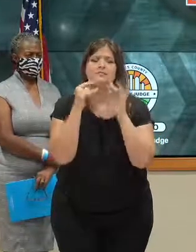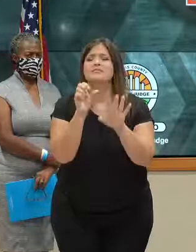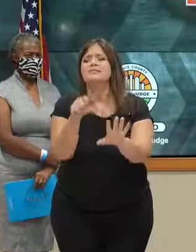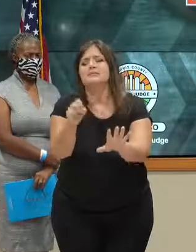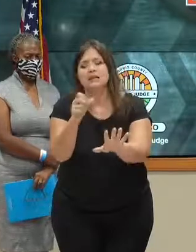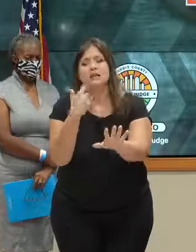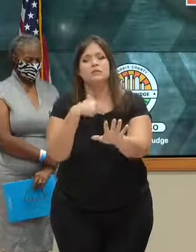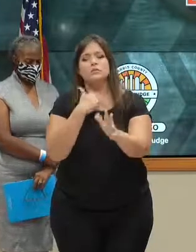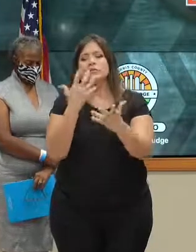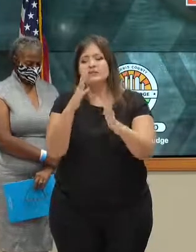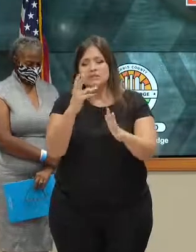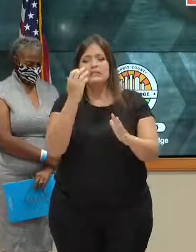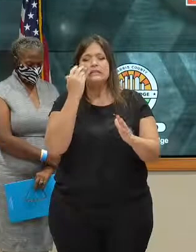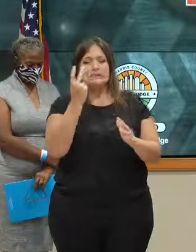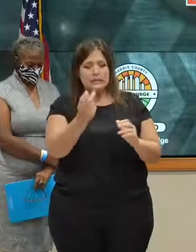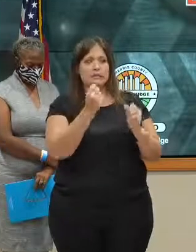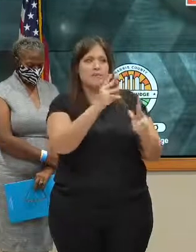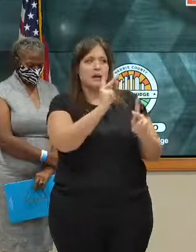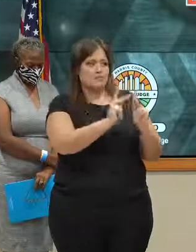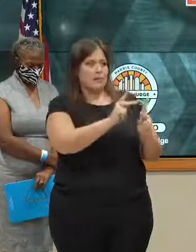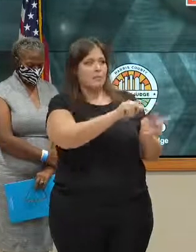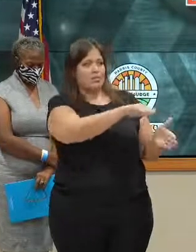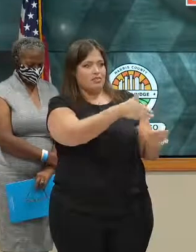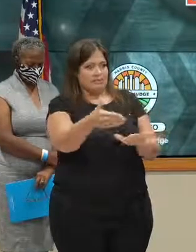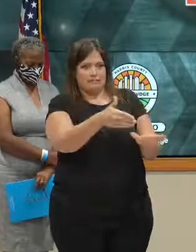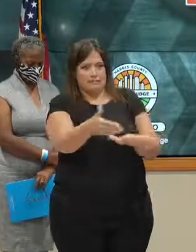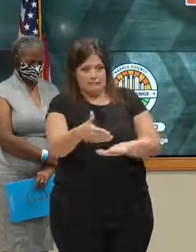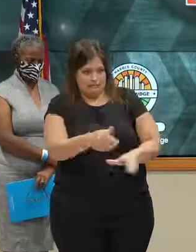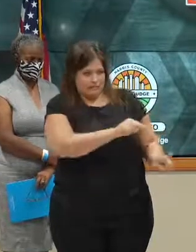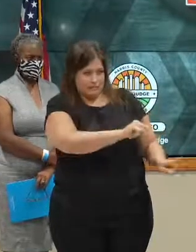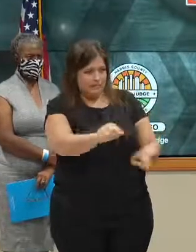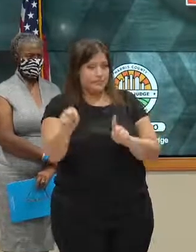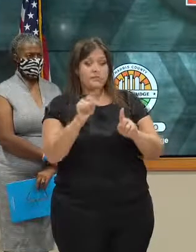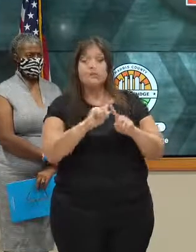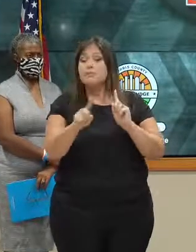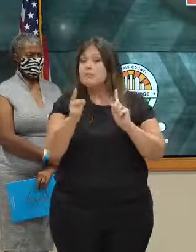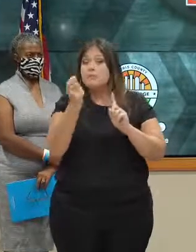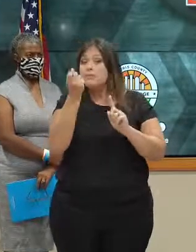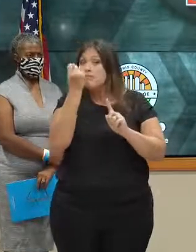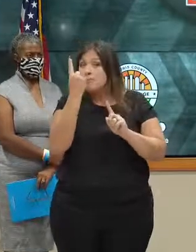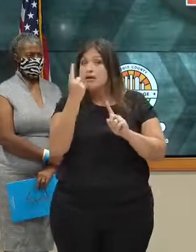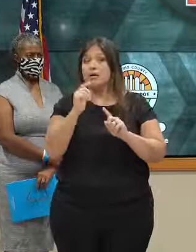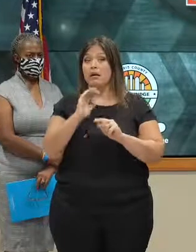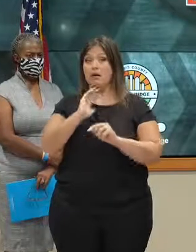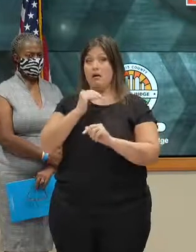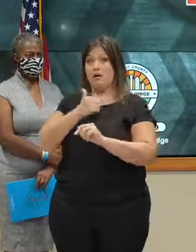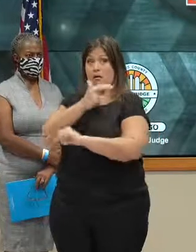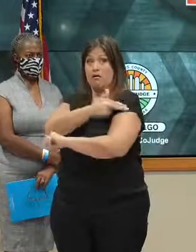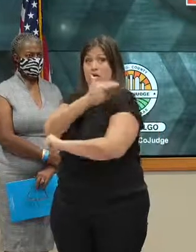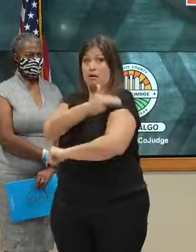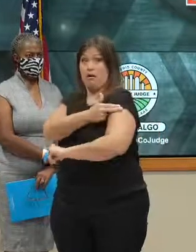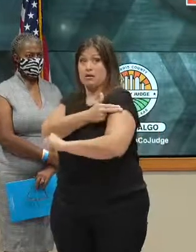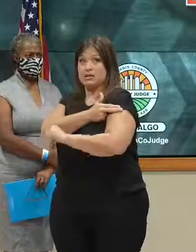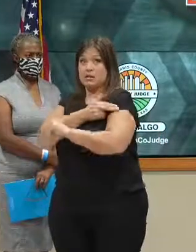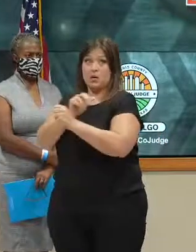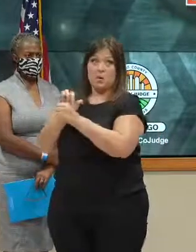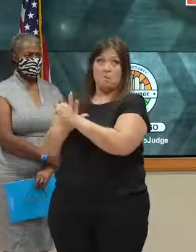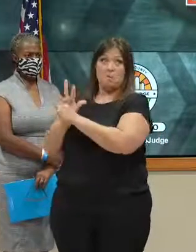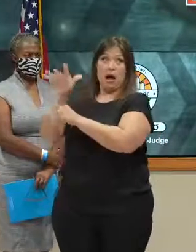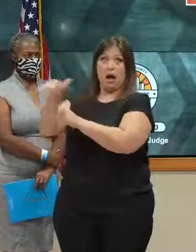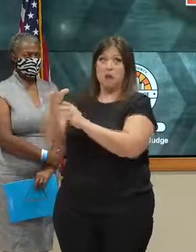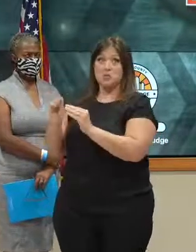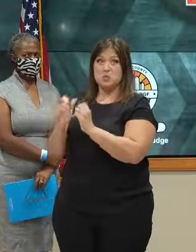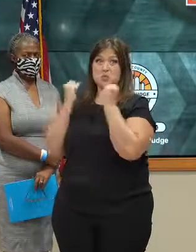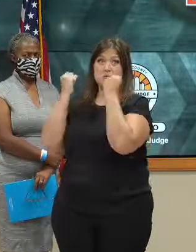and thousands of deaths, but we haven't seen our hospitals overwhelmed like they have been in other large counties because of